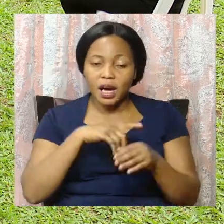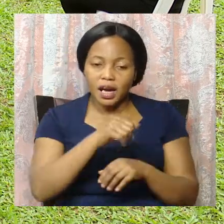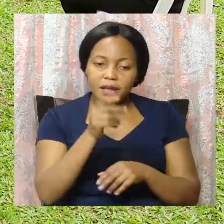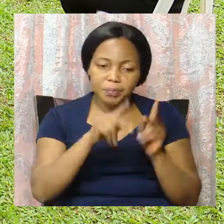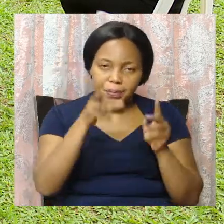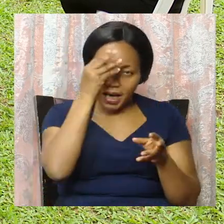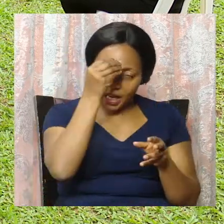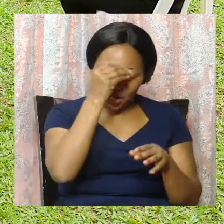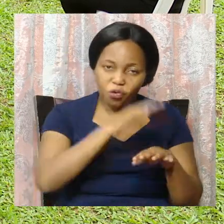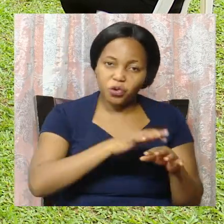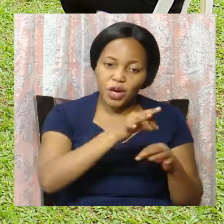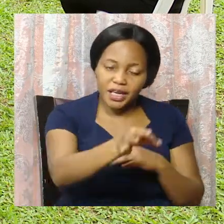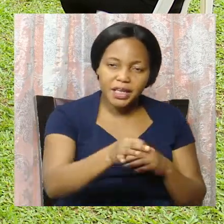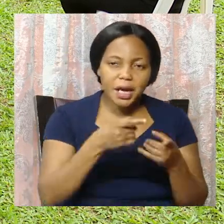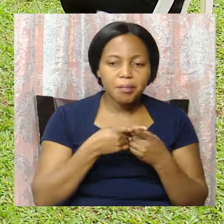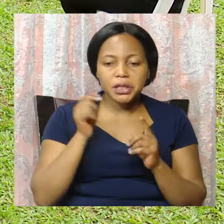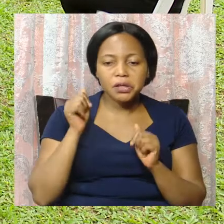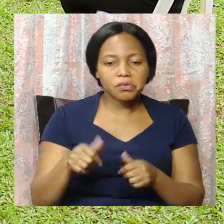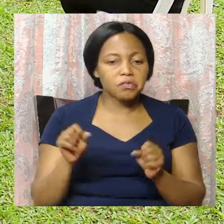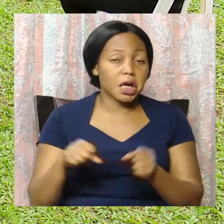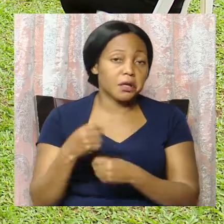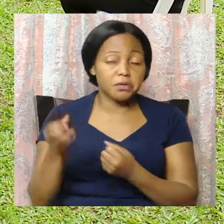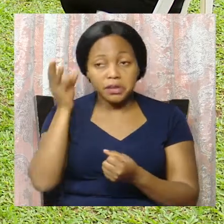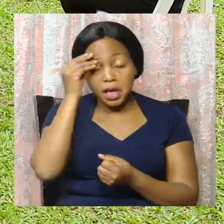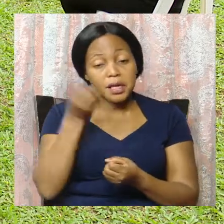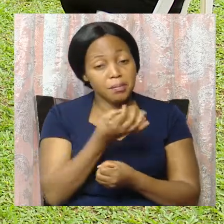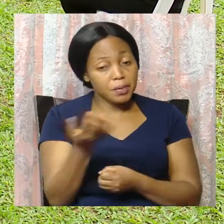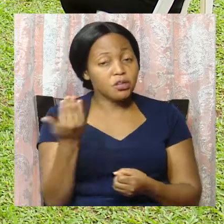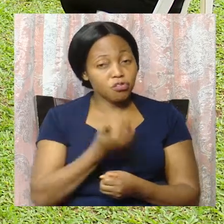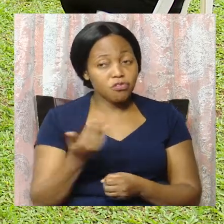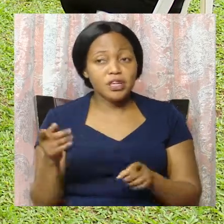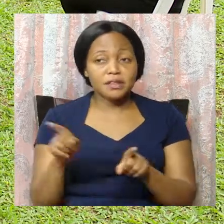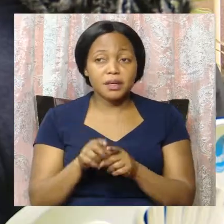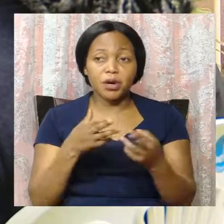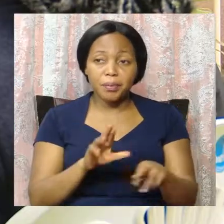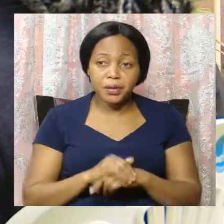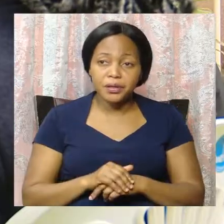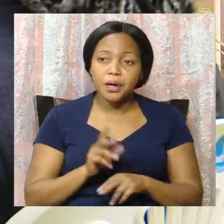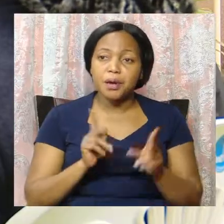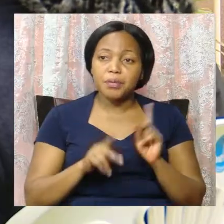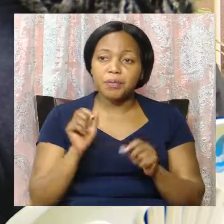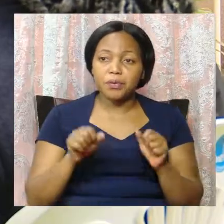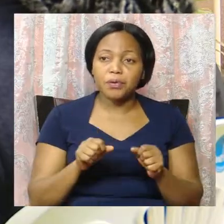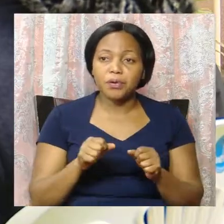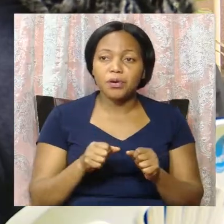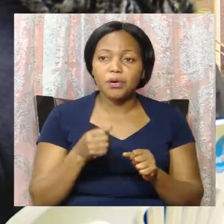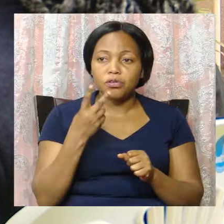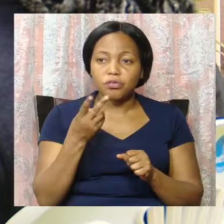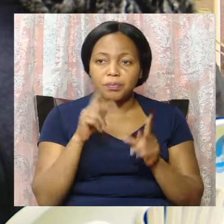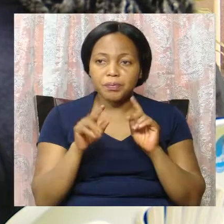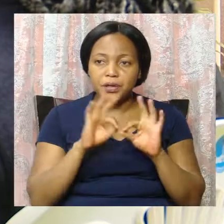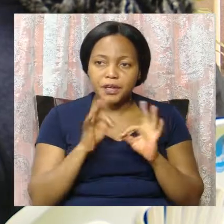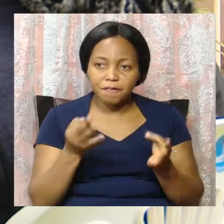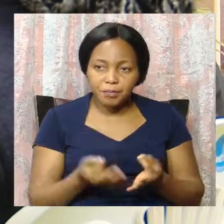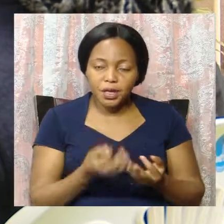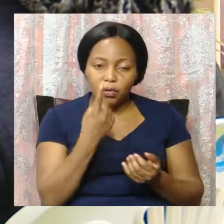says other people are doing online classes, but for her, she can't get them. Very many people have been like that. There are classes online, they can't afford. There are two